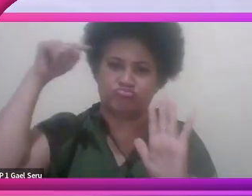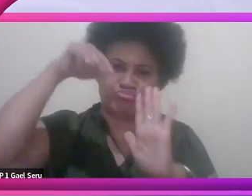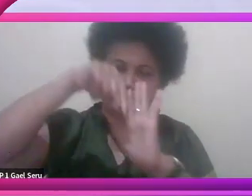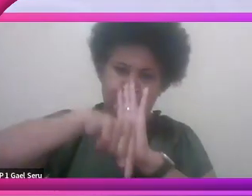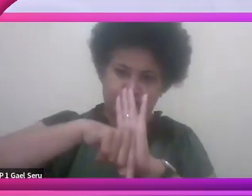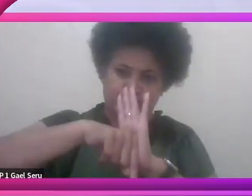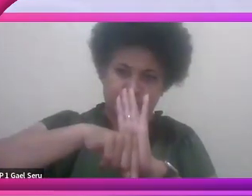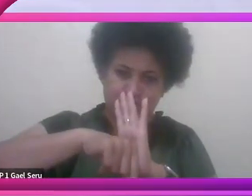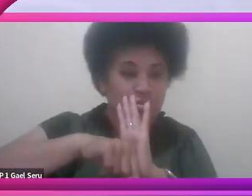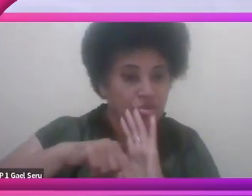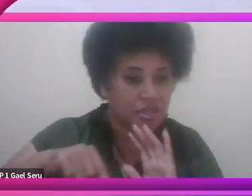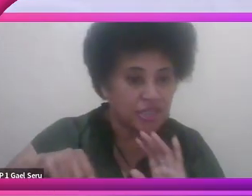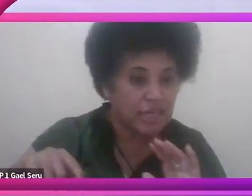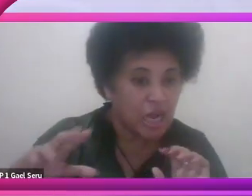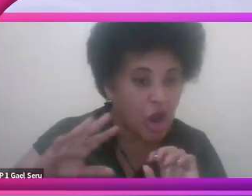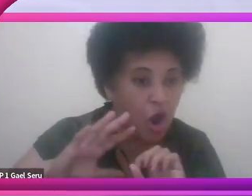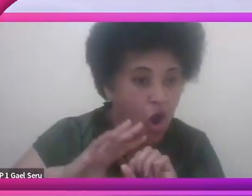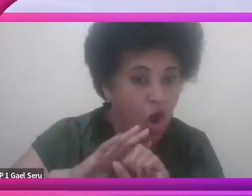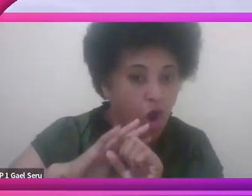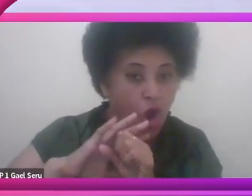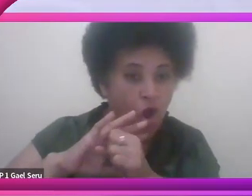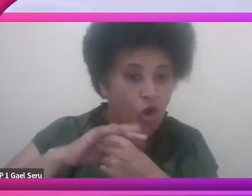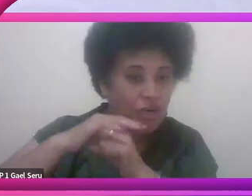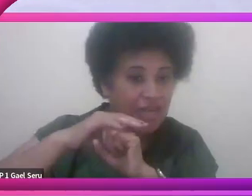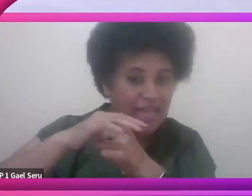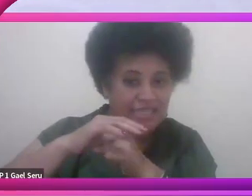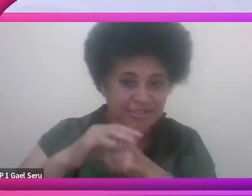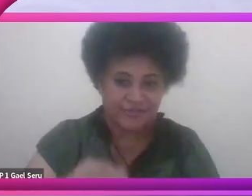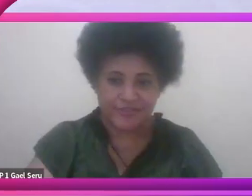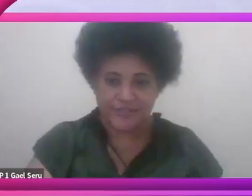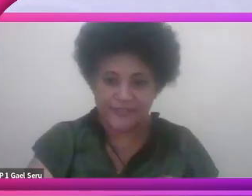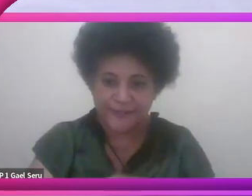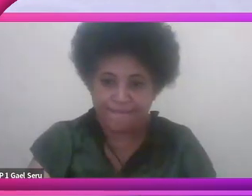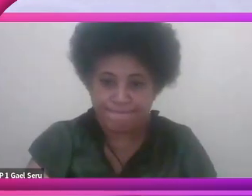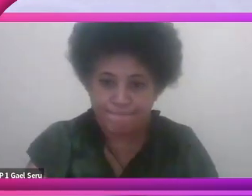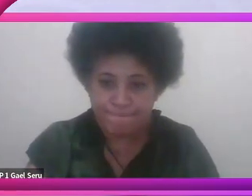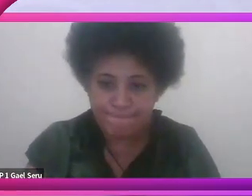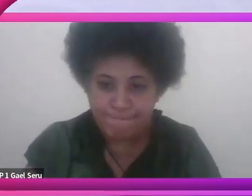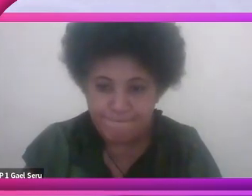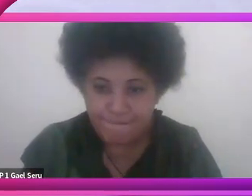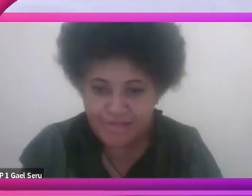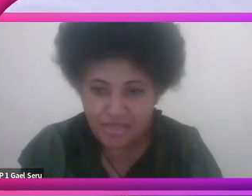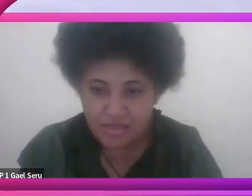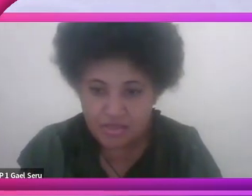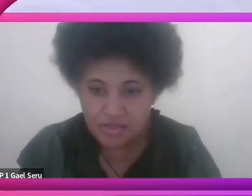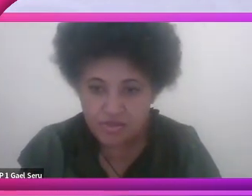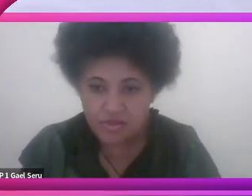cognitive functions as well when you have multiple pregnancy, or short period of pregnancy. Next slide,